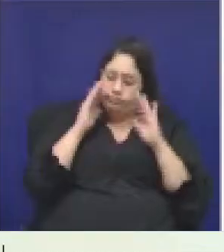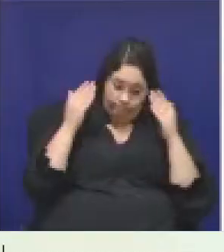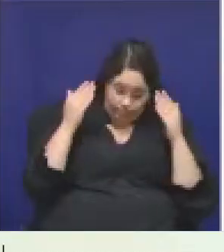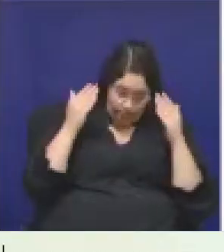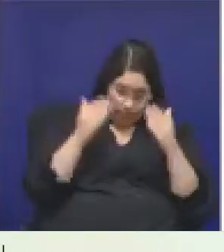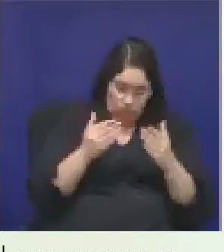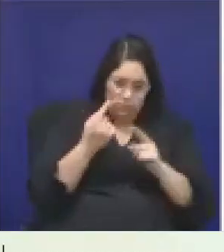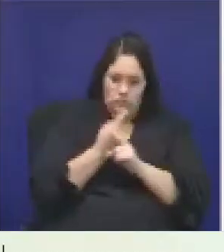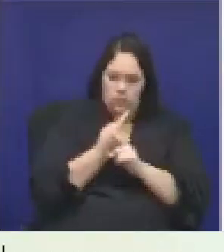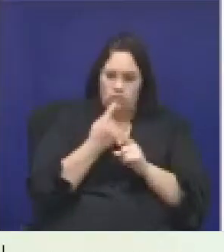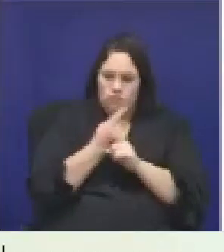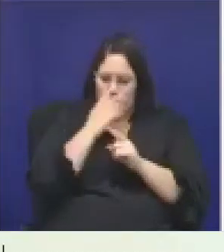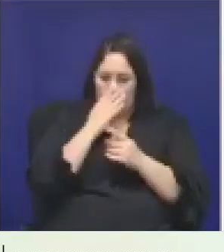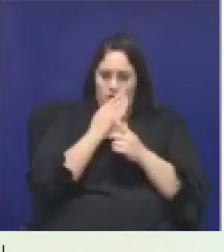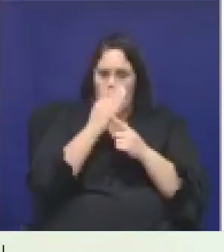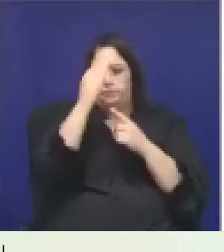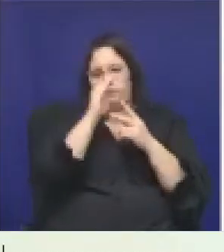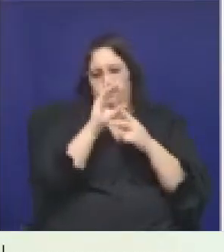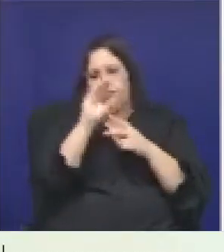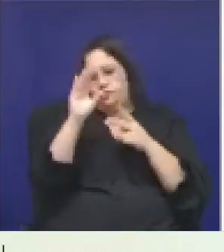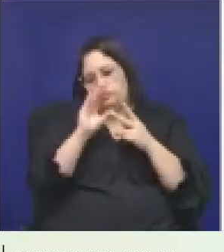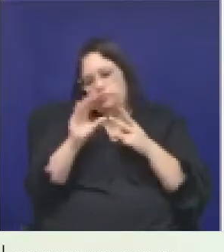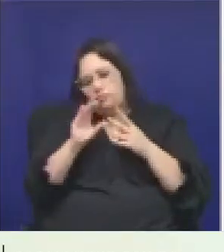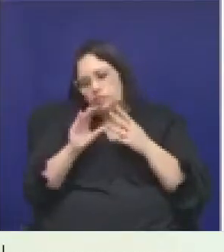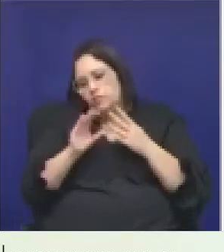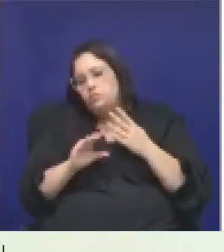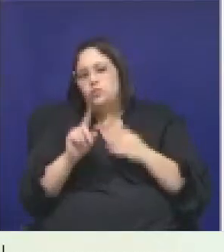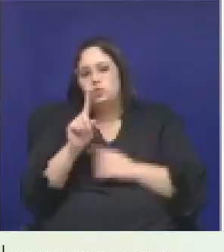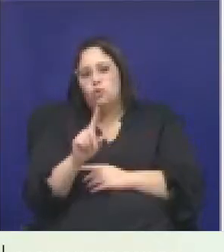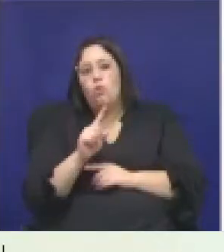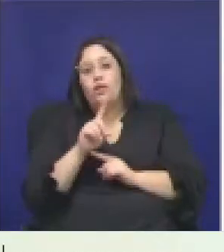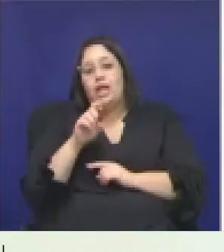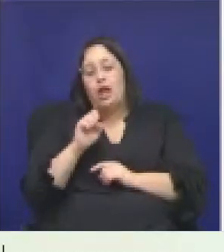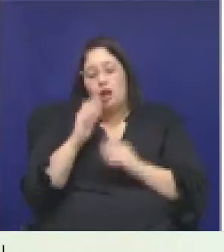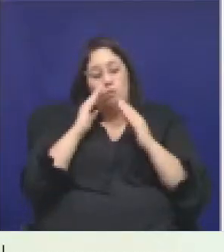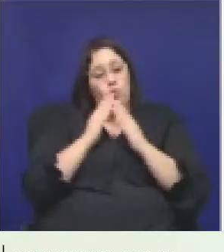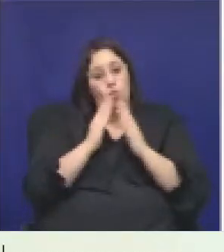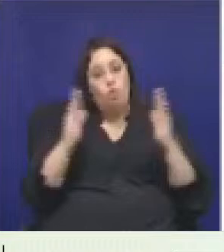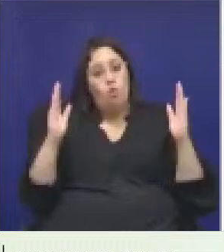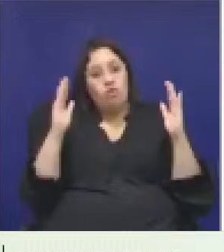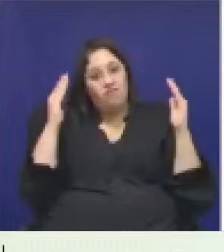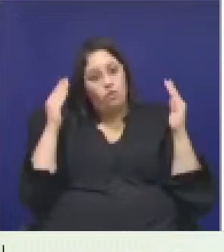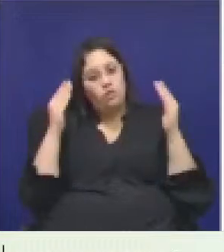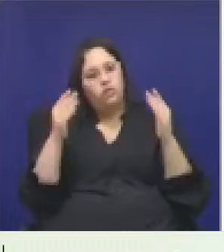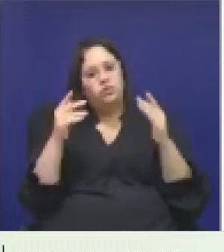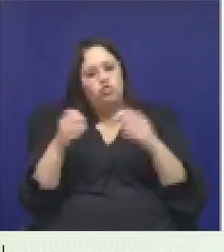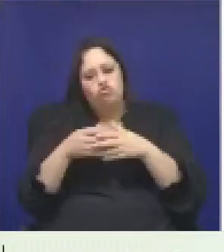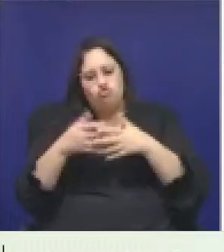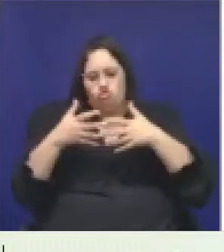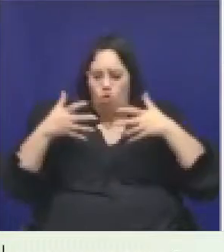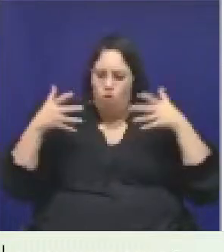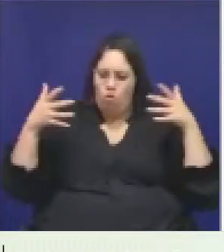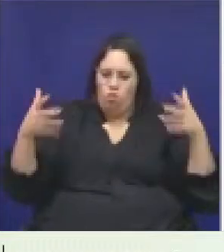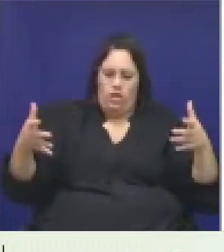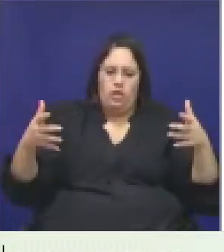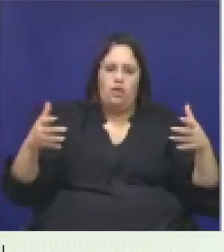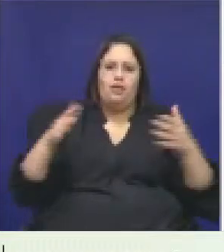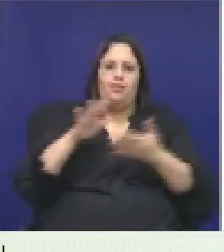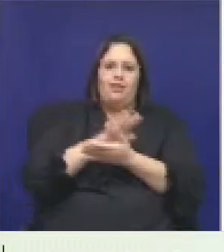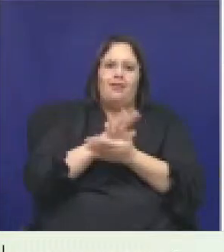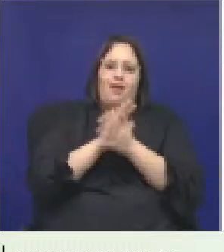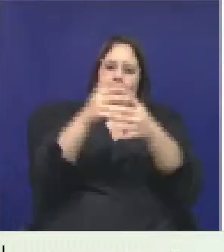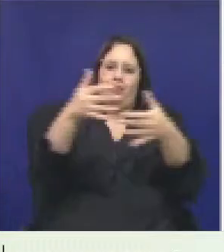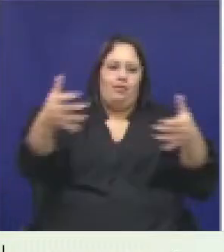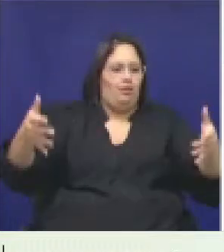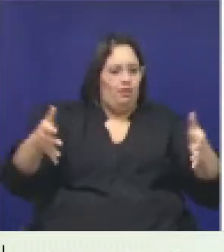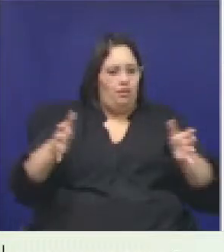on splitting pieces of a little cake. The DA is broadly focused on growing a much bigger cake, and that we give